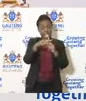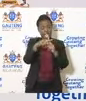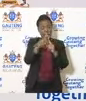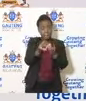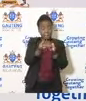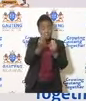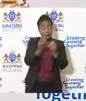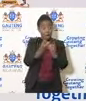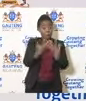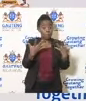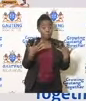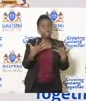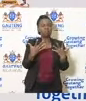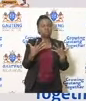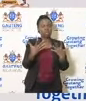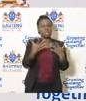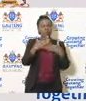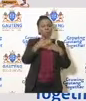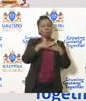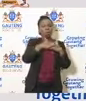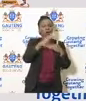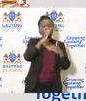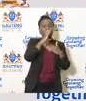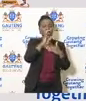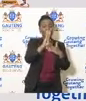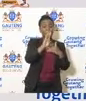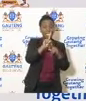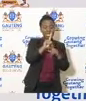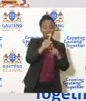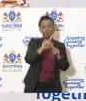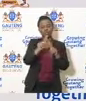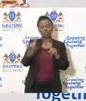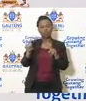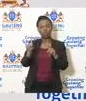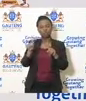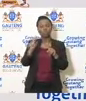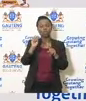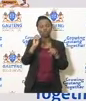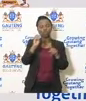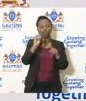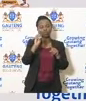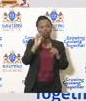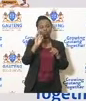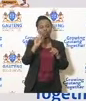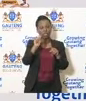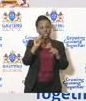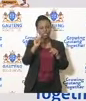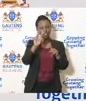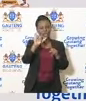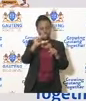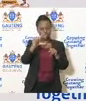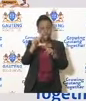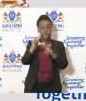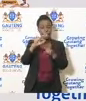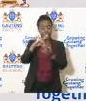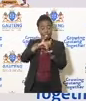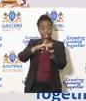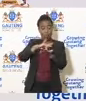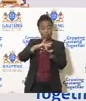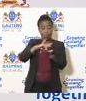is the CBD to right up to Atteridgeville, Saltsville, and the Centurion